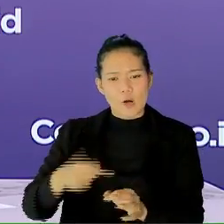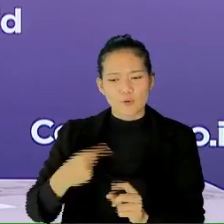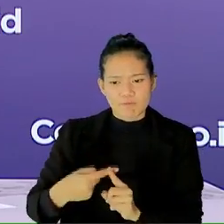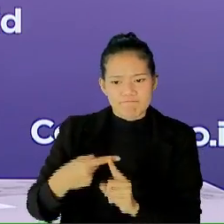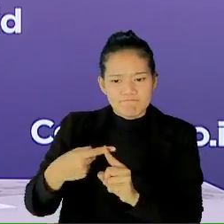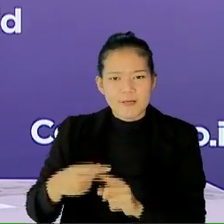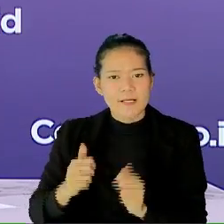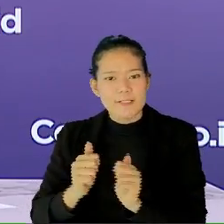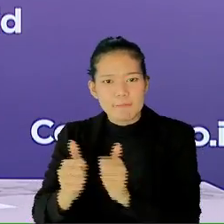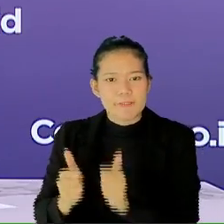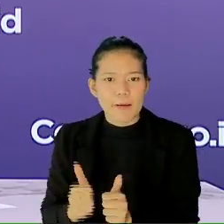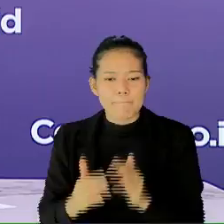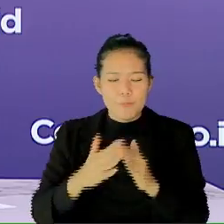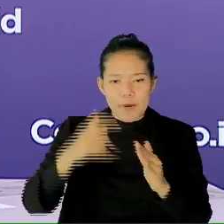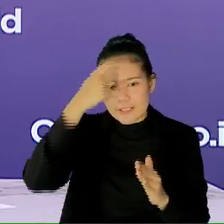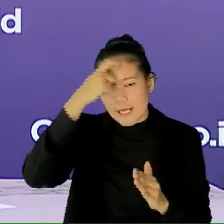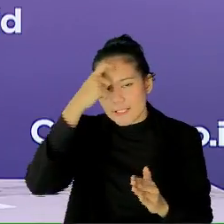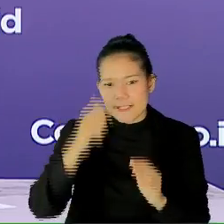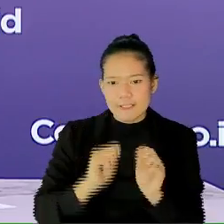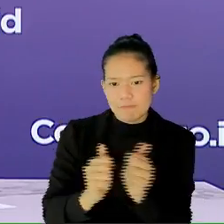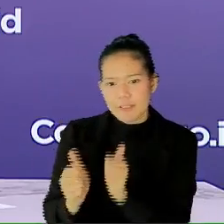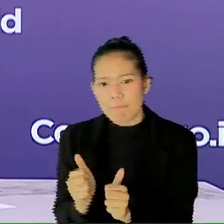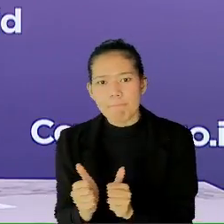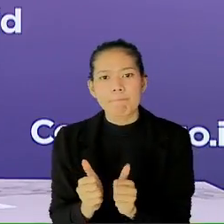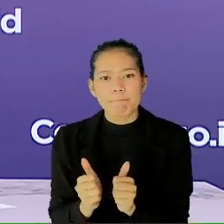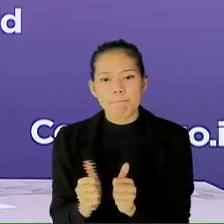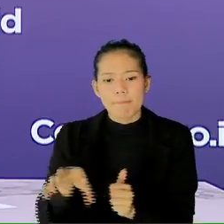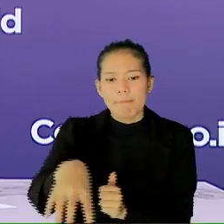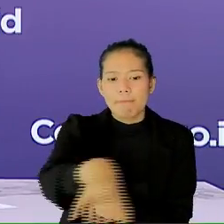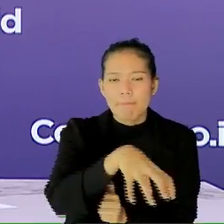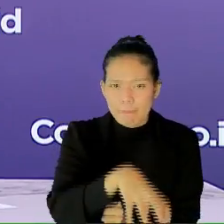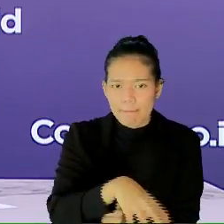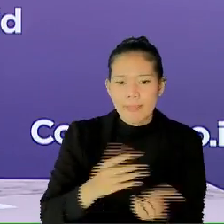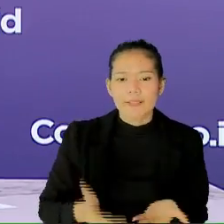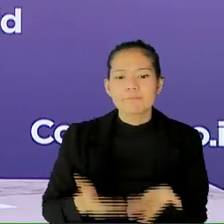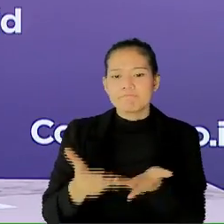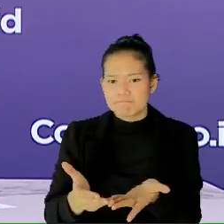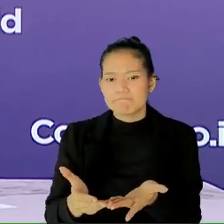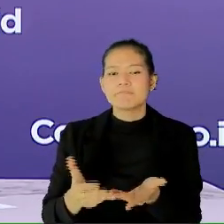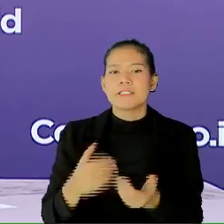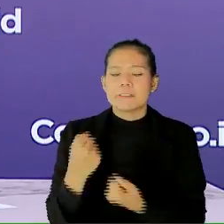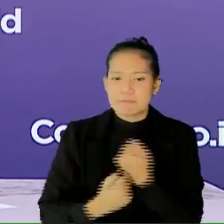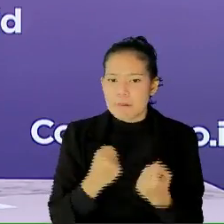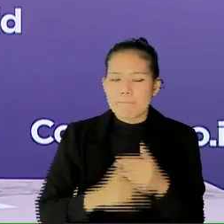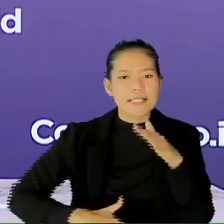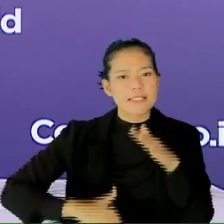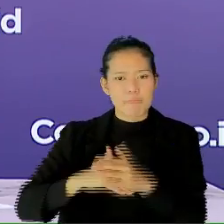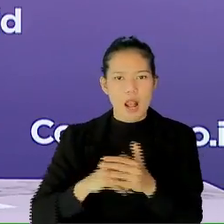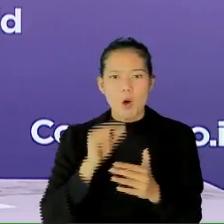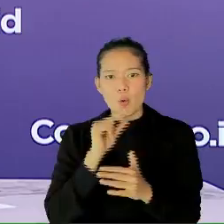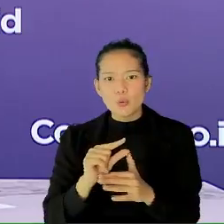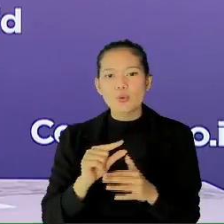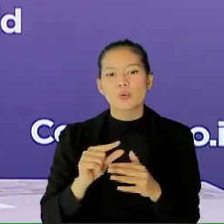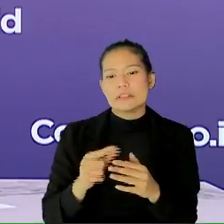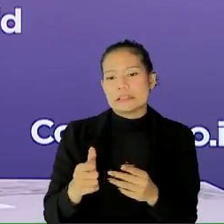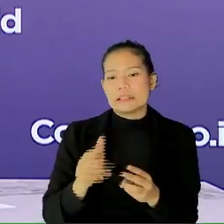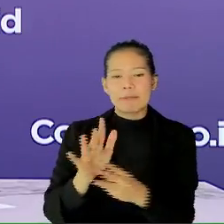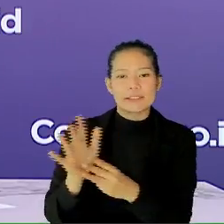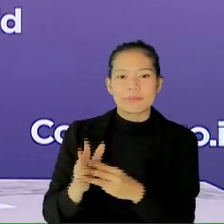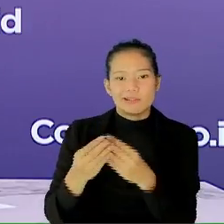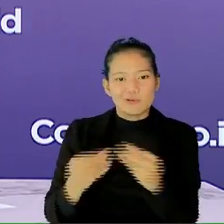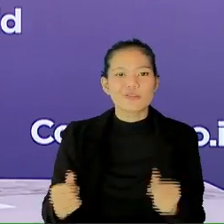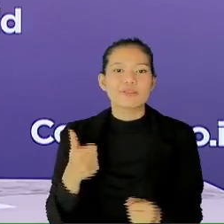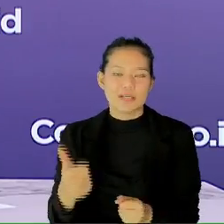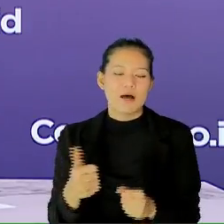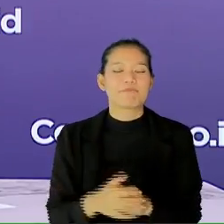to monitor the hospital capacity in their area and provide the maximum effort to resolve the issue.